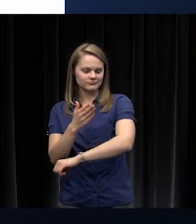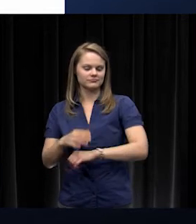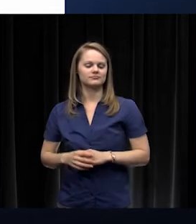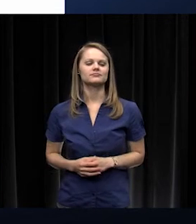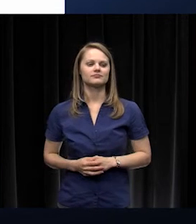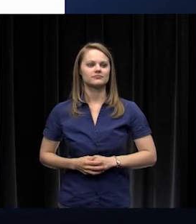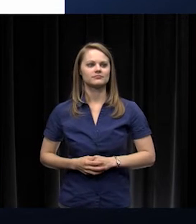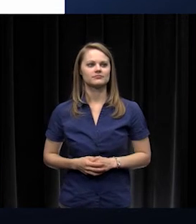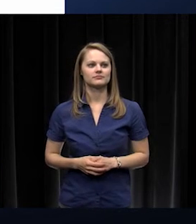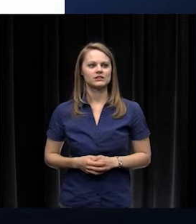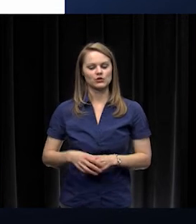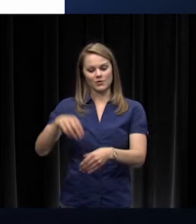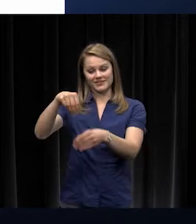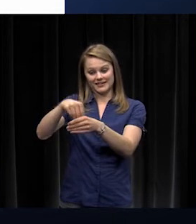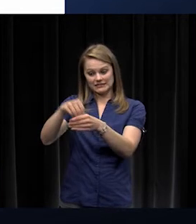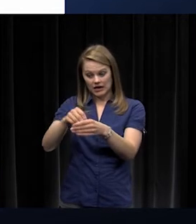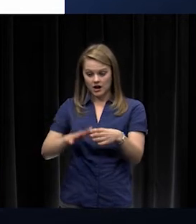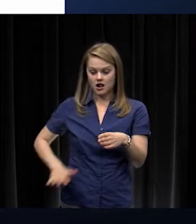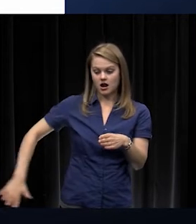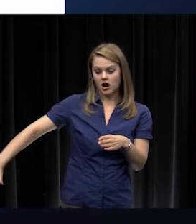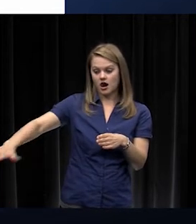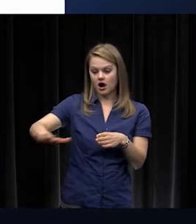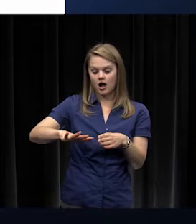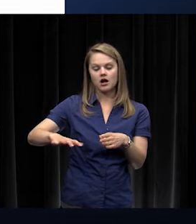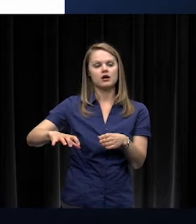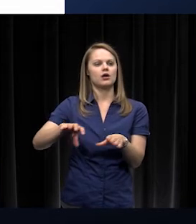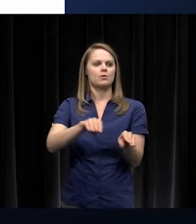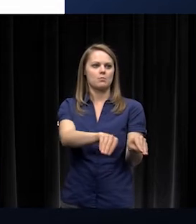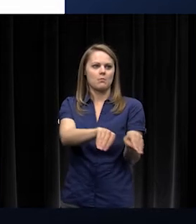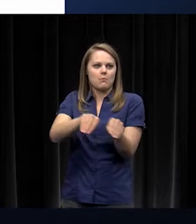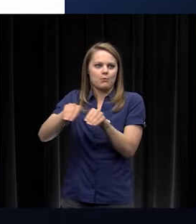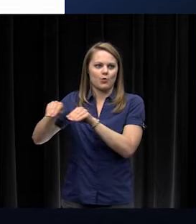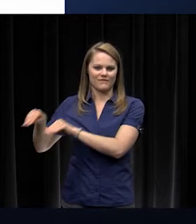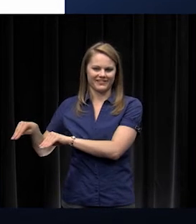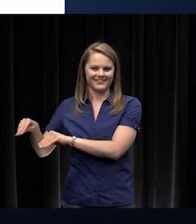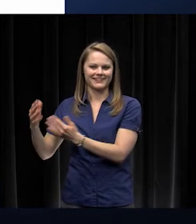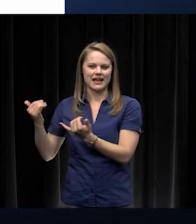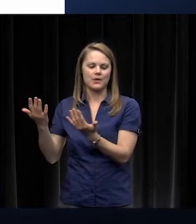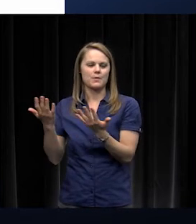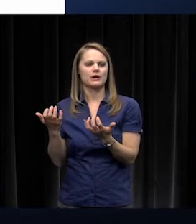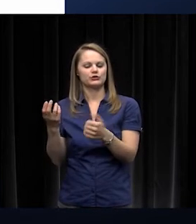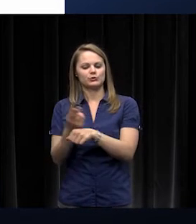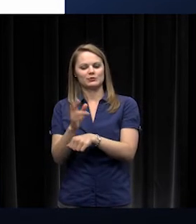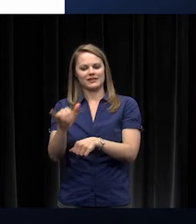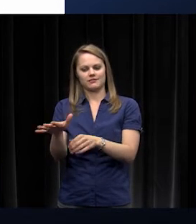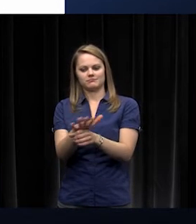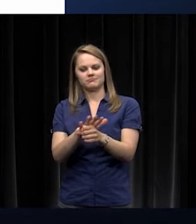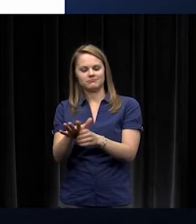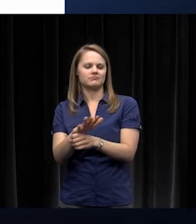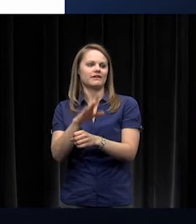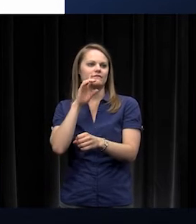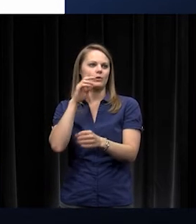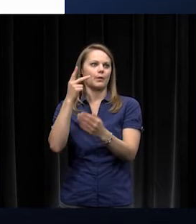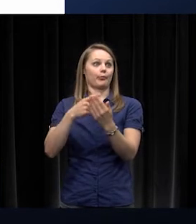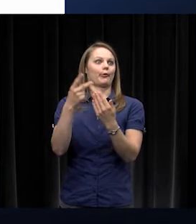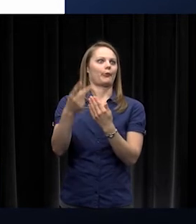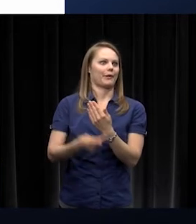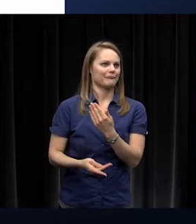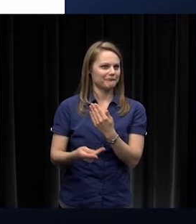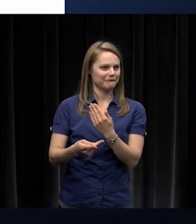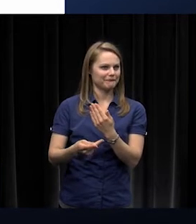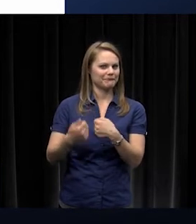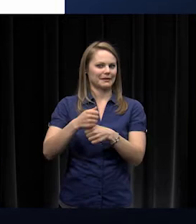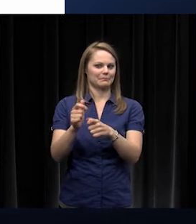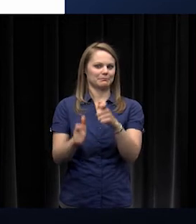as part of our addition, so that we could use that space now for program and expand it. And then that gets